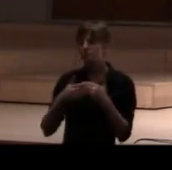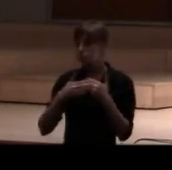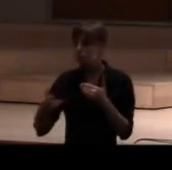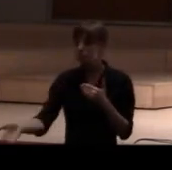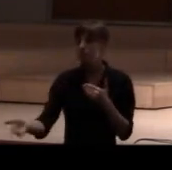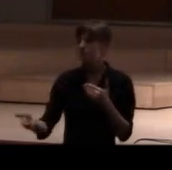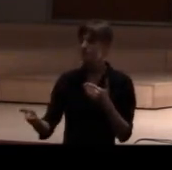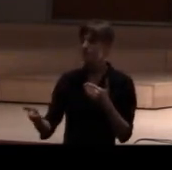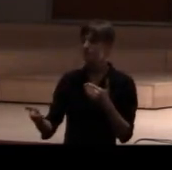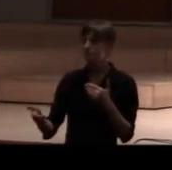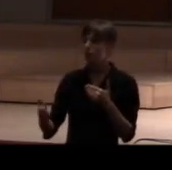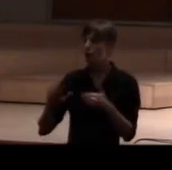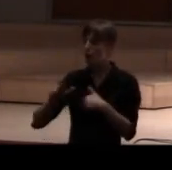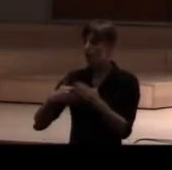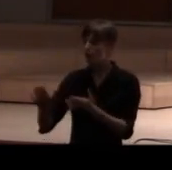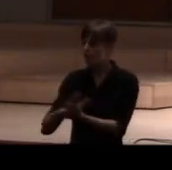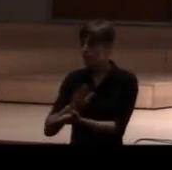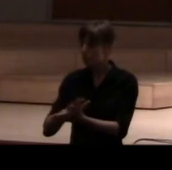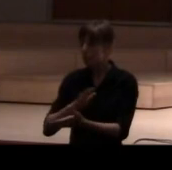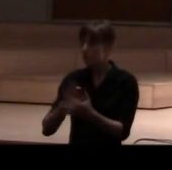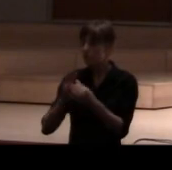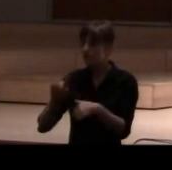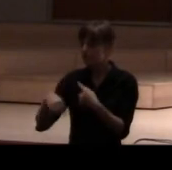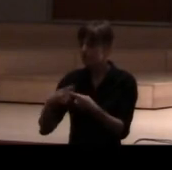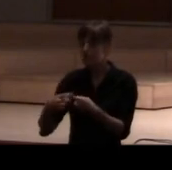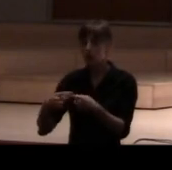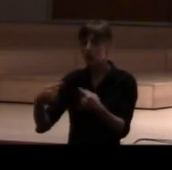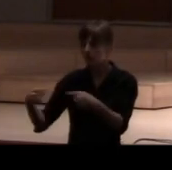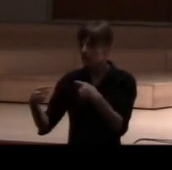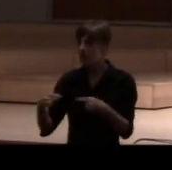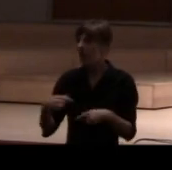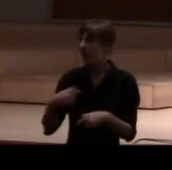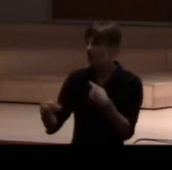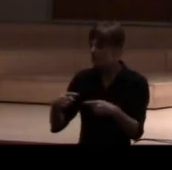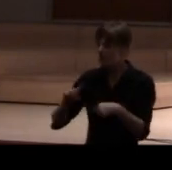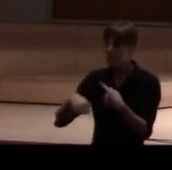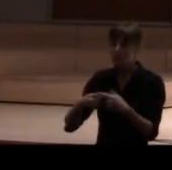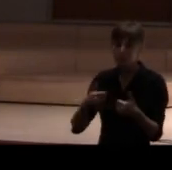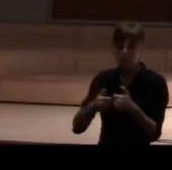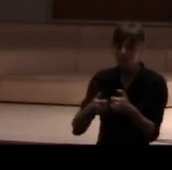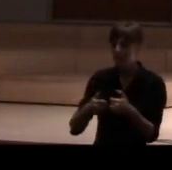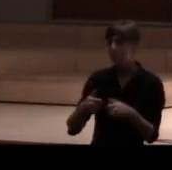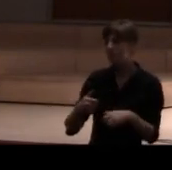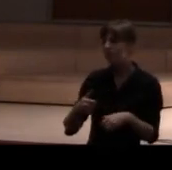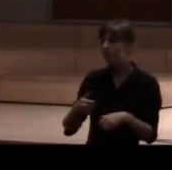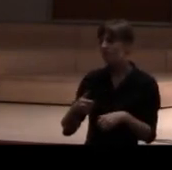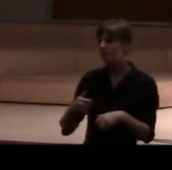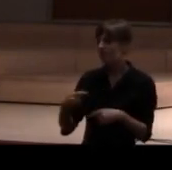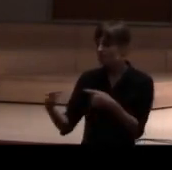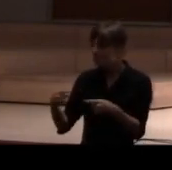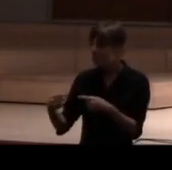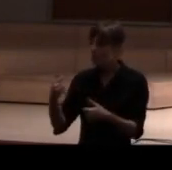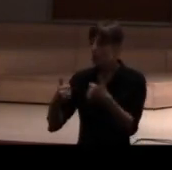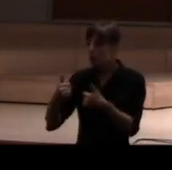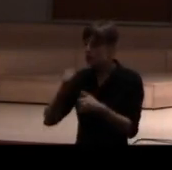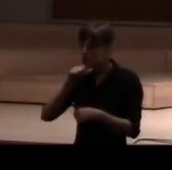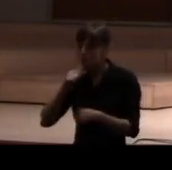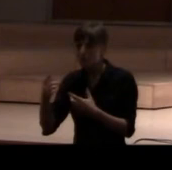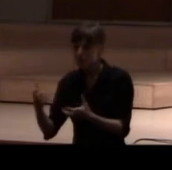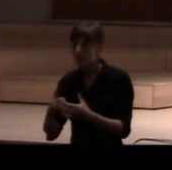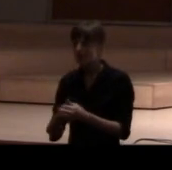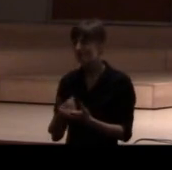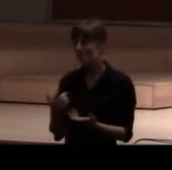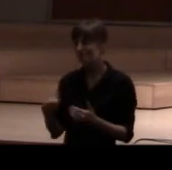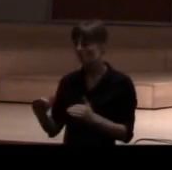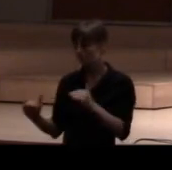into arguments with your brother. I fought with him about a video game. I fought with him about a popsicle that I wanted. I mean, like, what is it with little